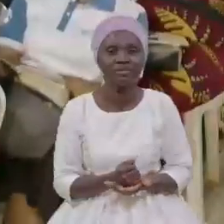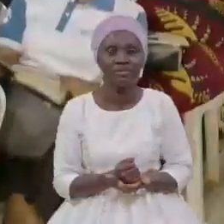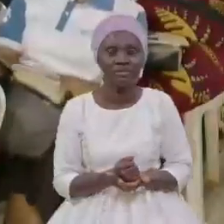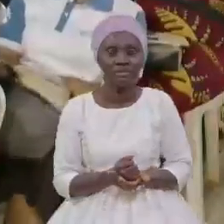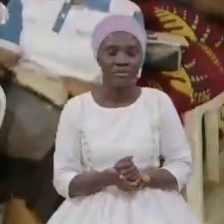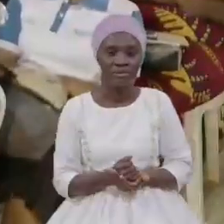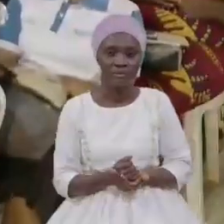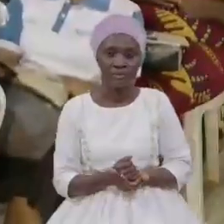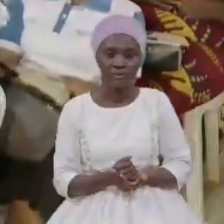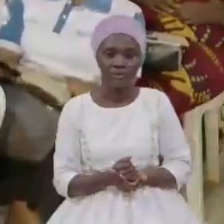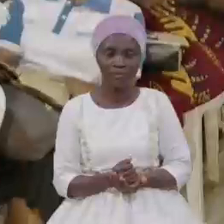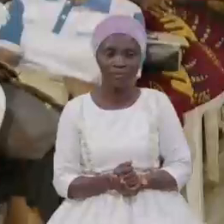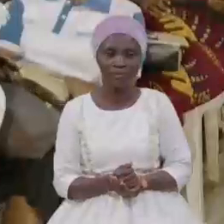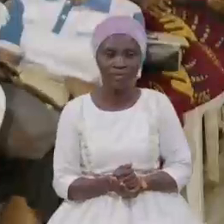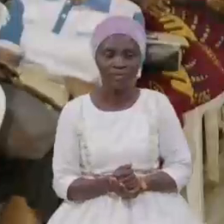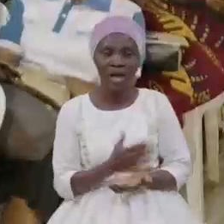And